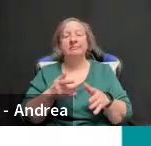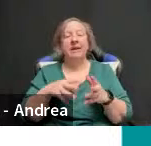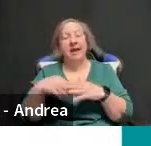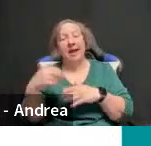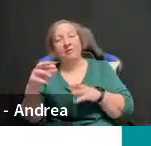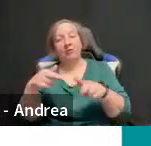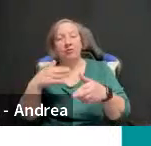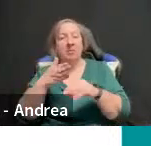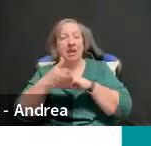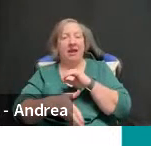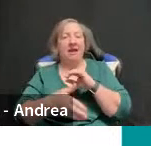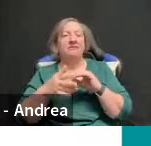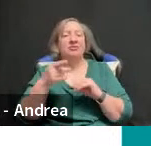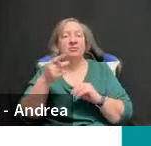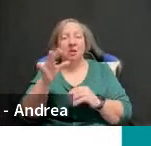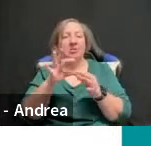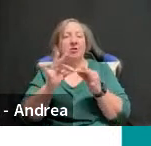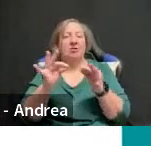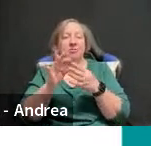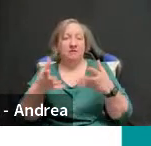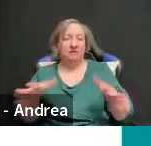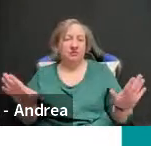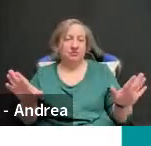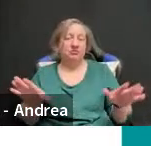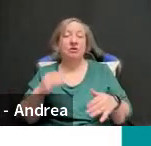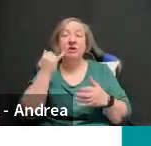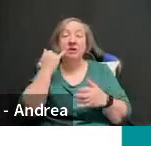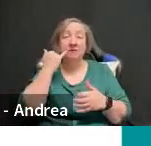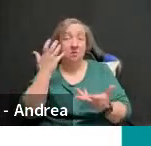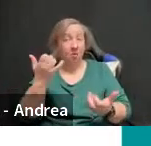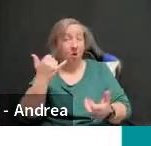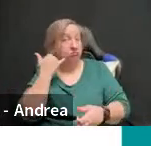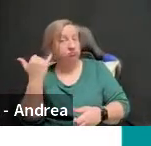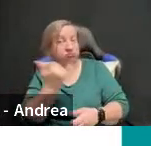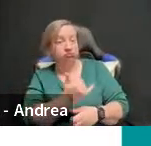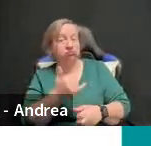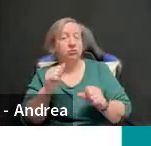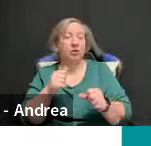concludes. If you'd like to comment by phone, you can dial